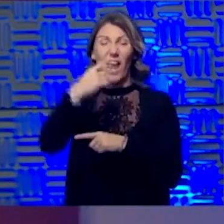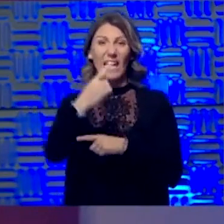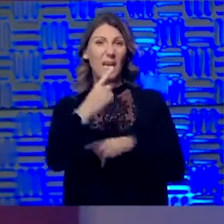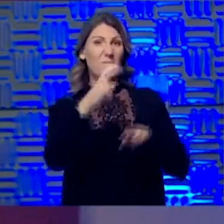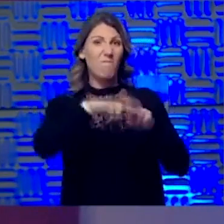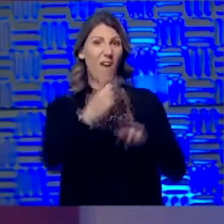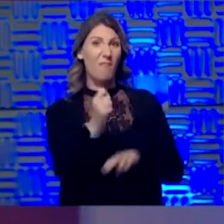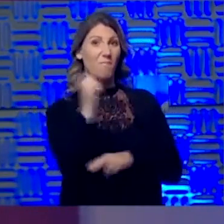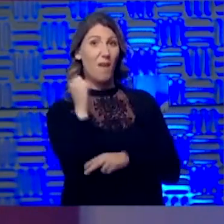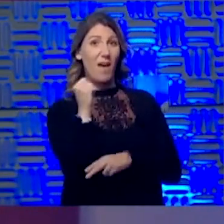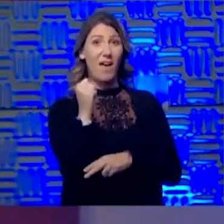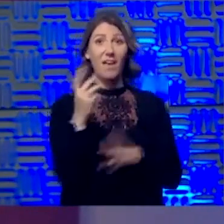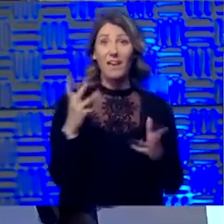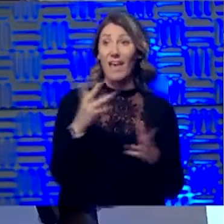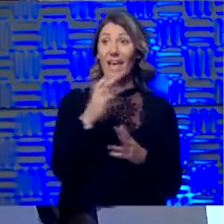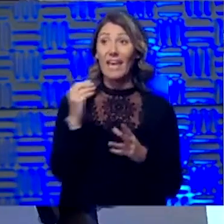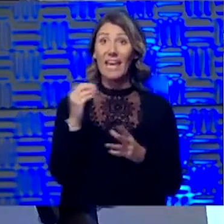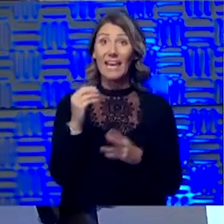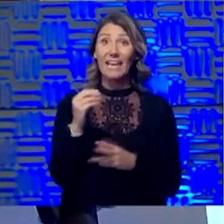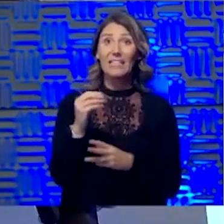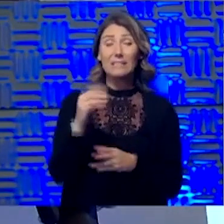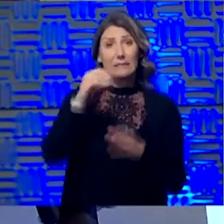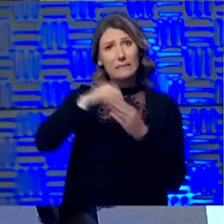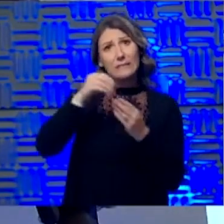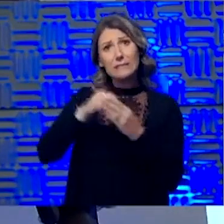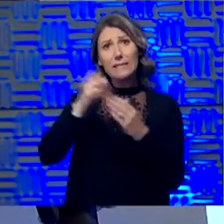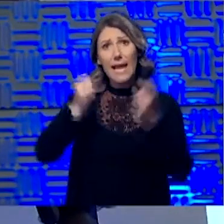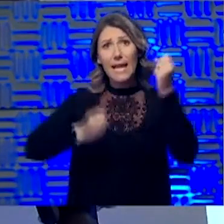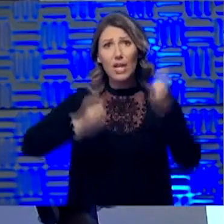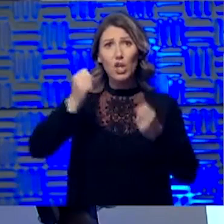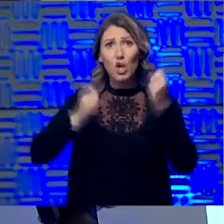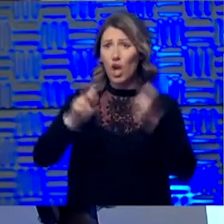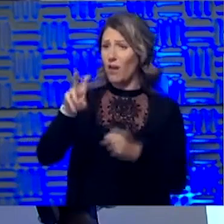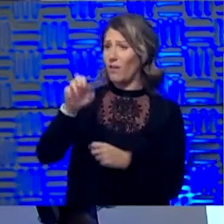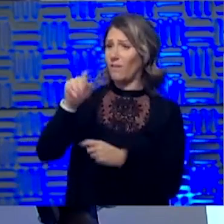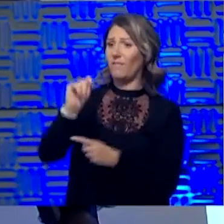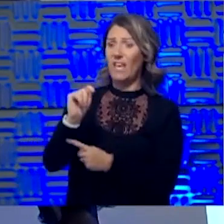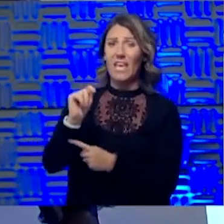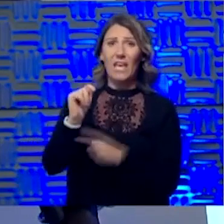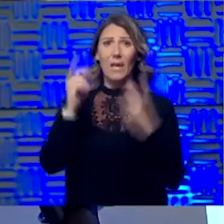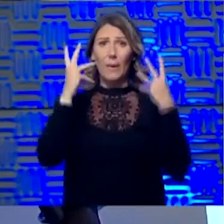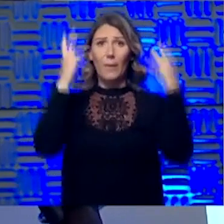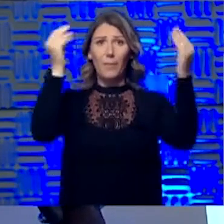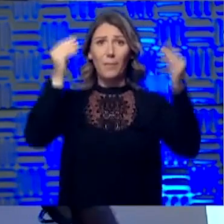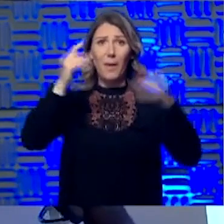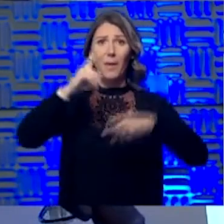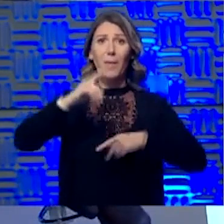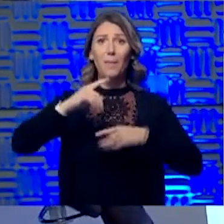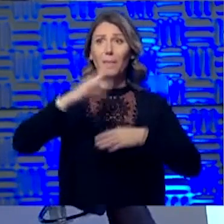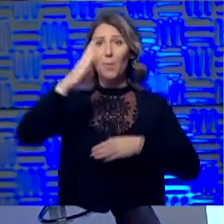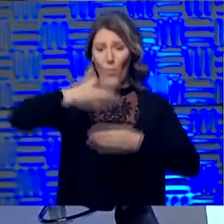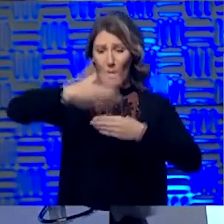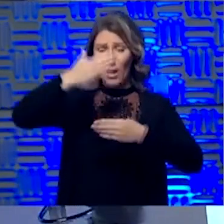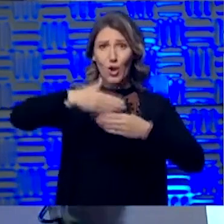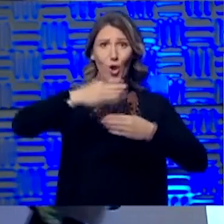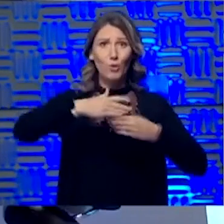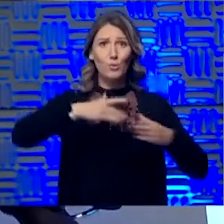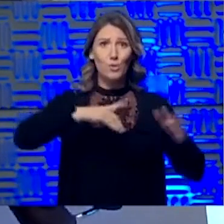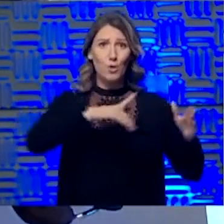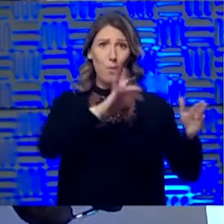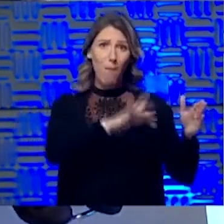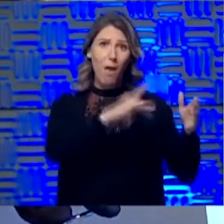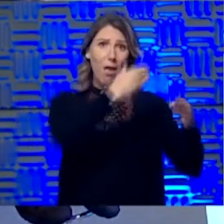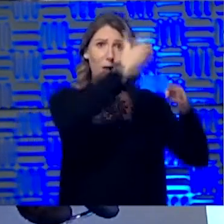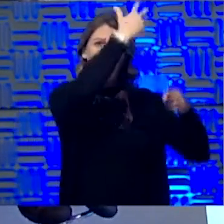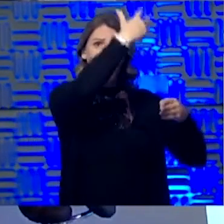probably unlikely. And the ventilation system inside cars, especially roll down the windows, man, it sucks a lot of Especially stuff. rolling down the windows, window yeah. there. Yeah, a little pop top up.